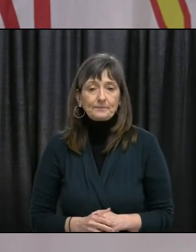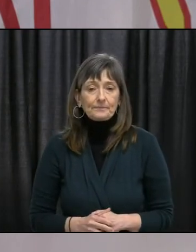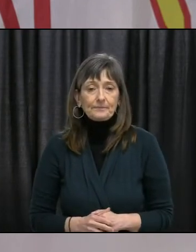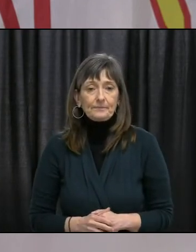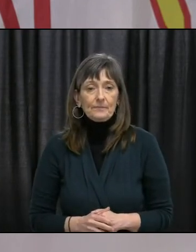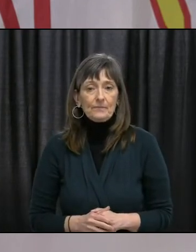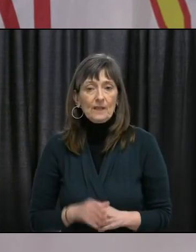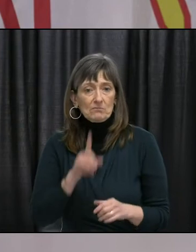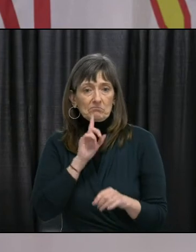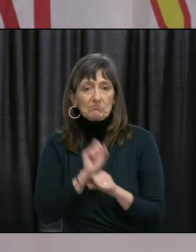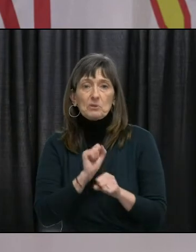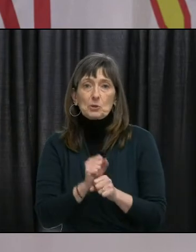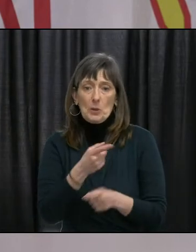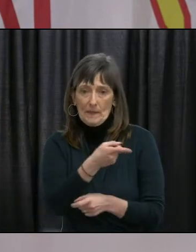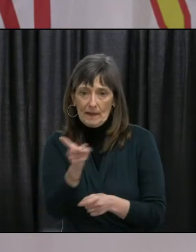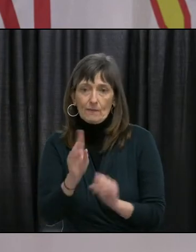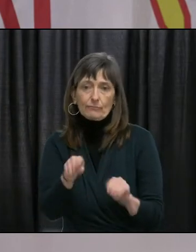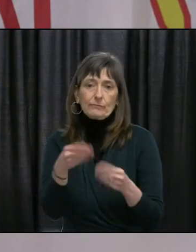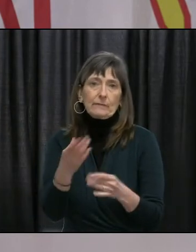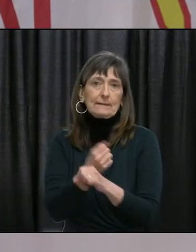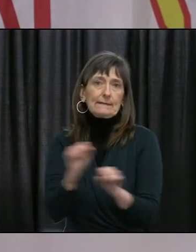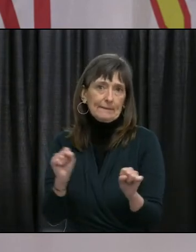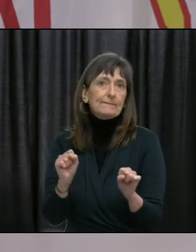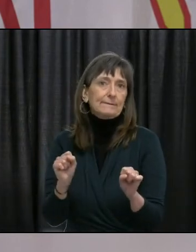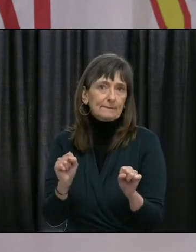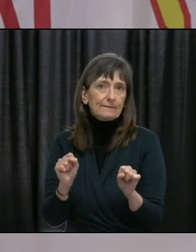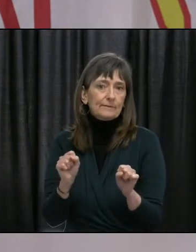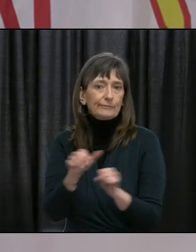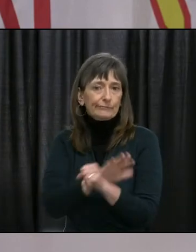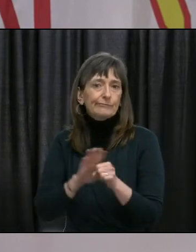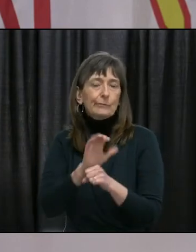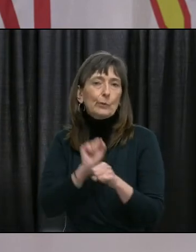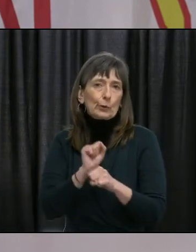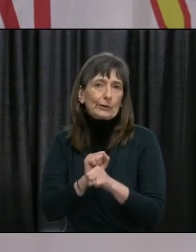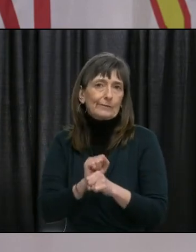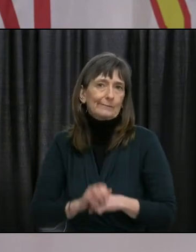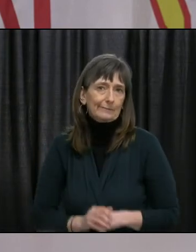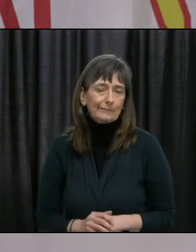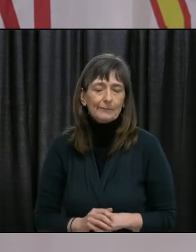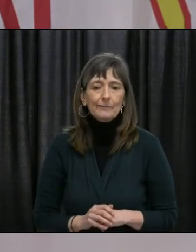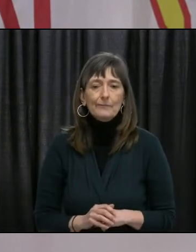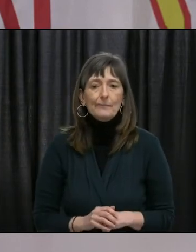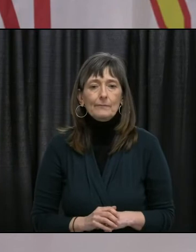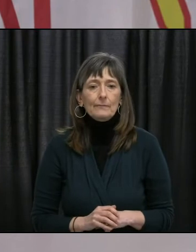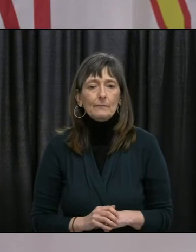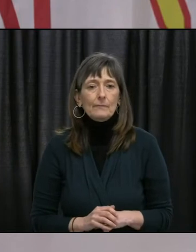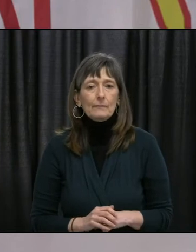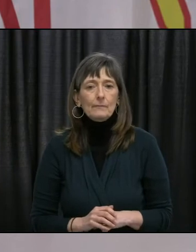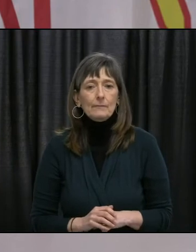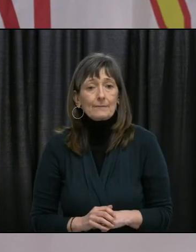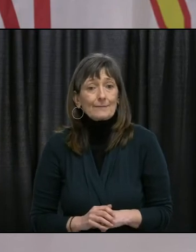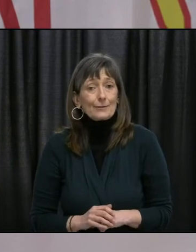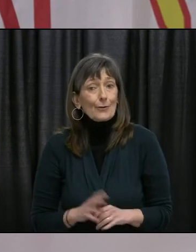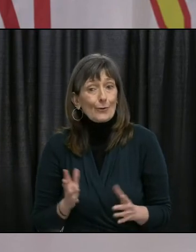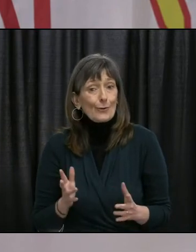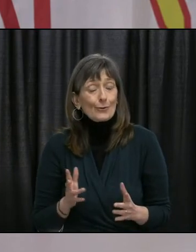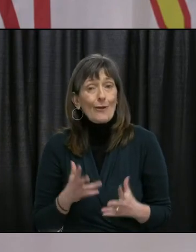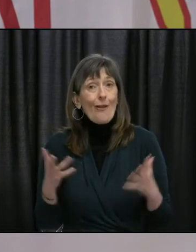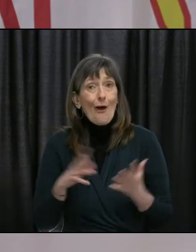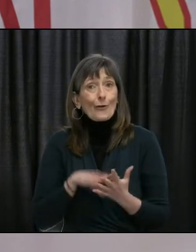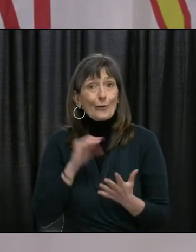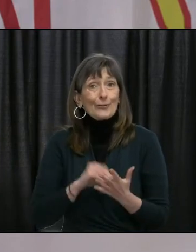and to provide the safest possible working environment for their employees. So it's been a learning experience,